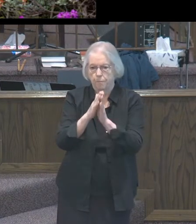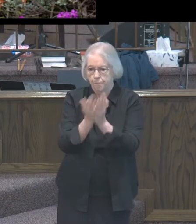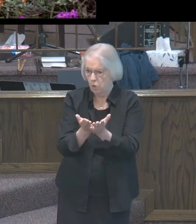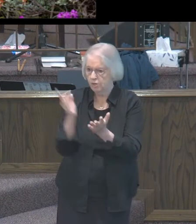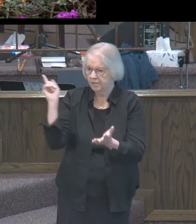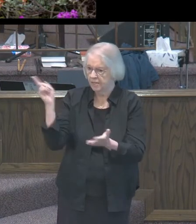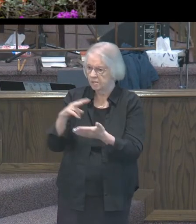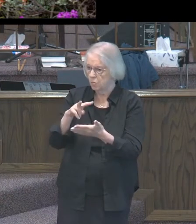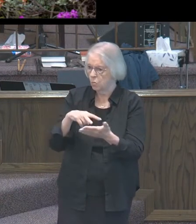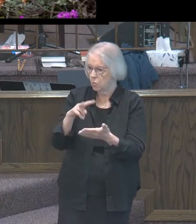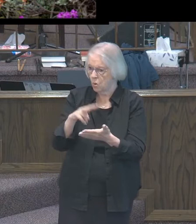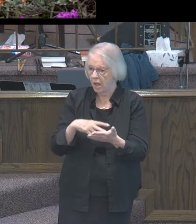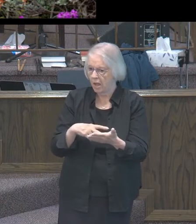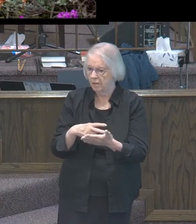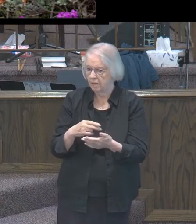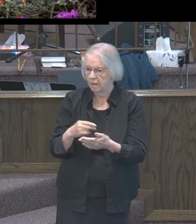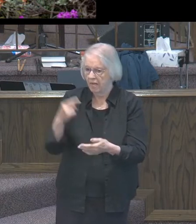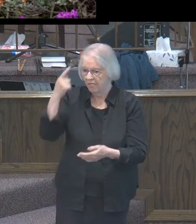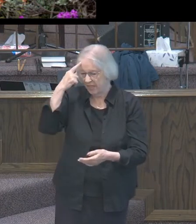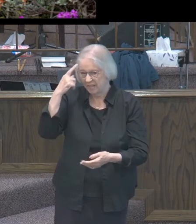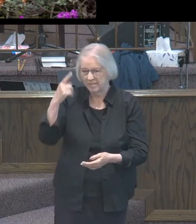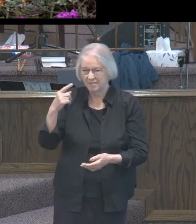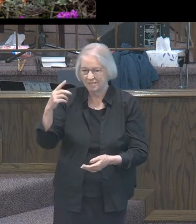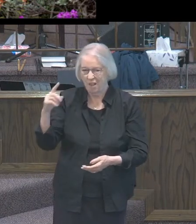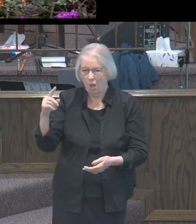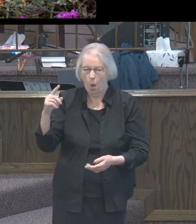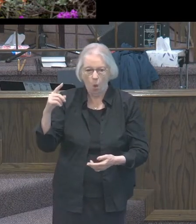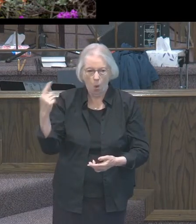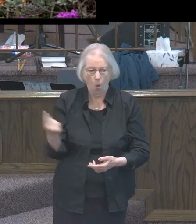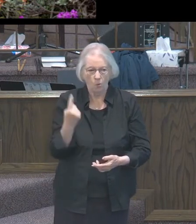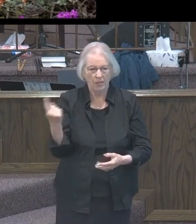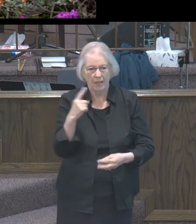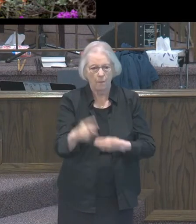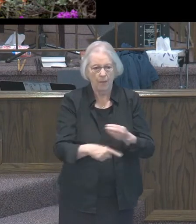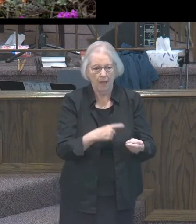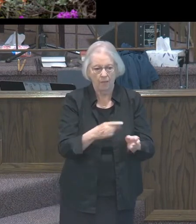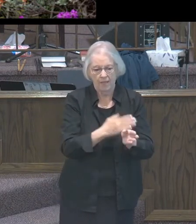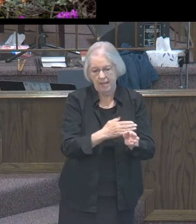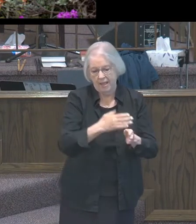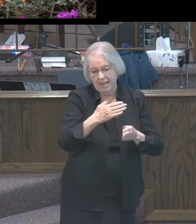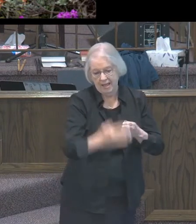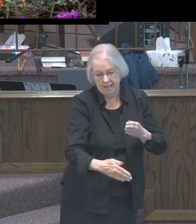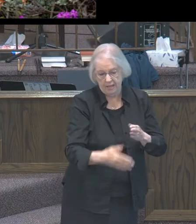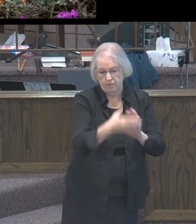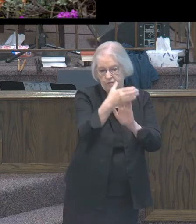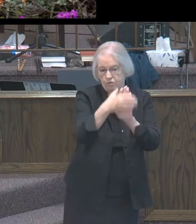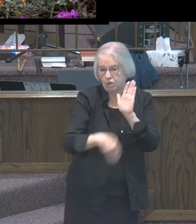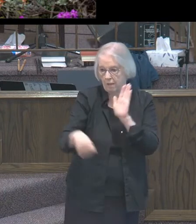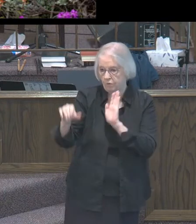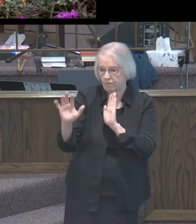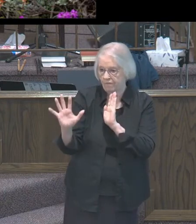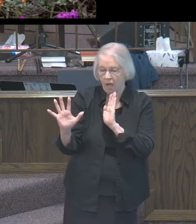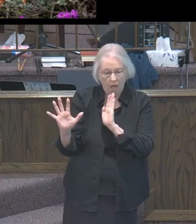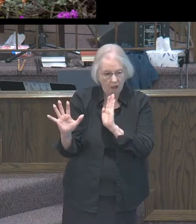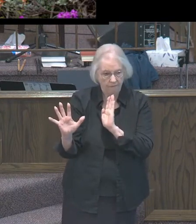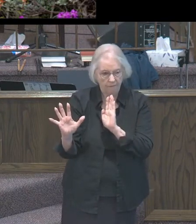apply only to the rest of chapter 5. But if you read the entirety of the Sermon on the Mount,